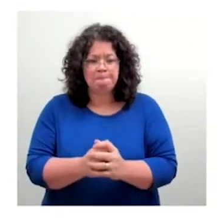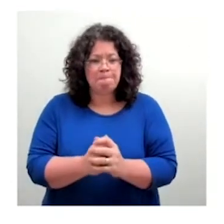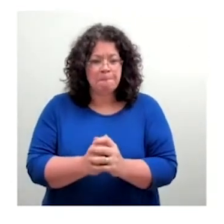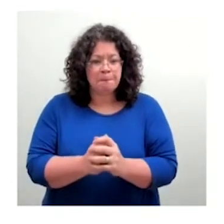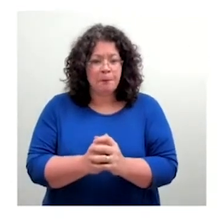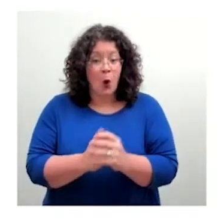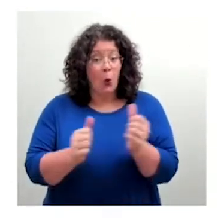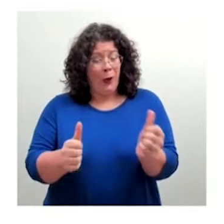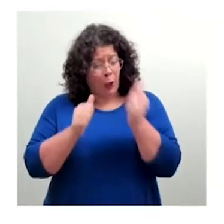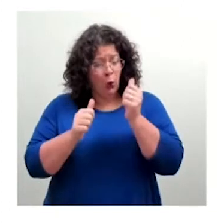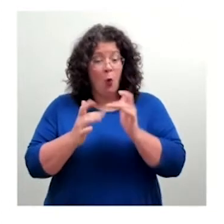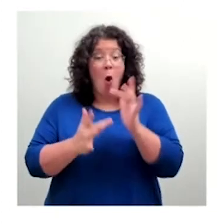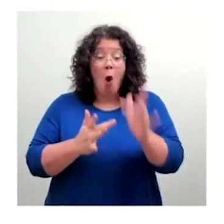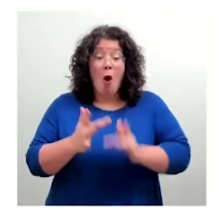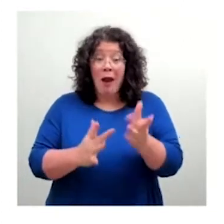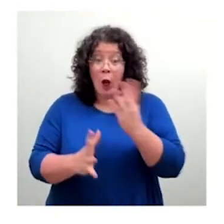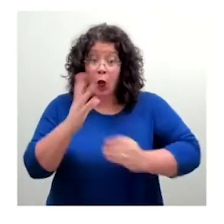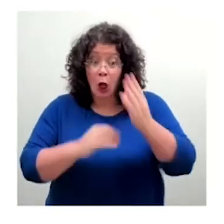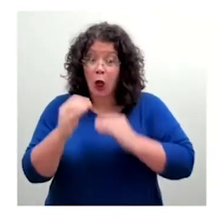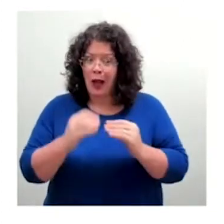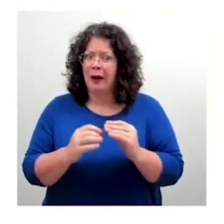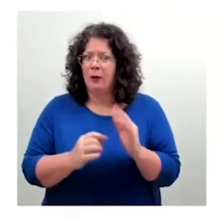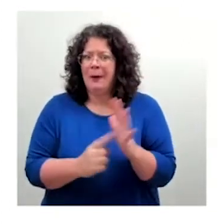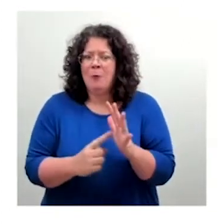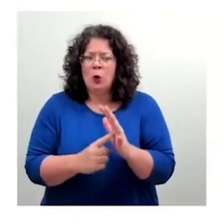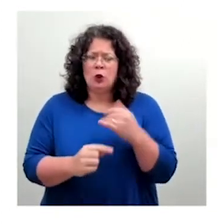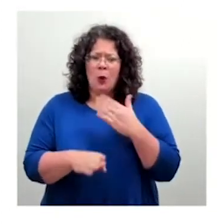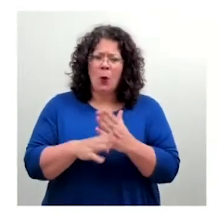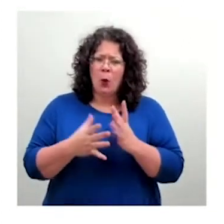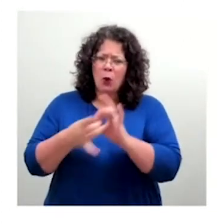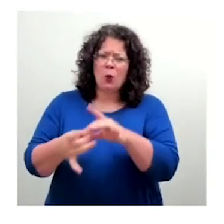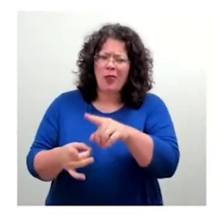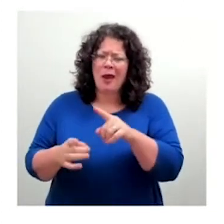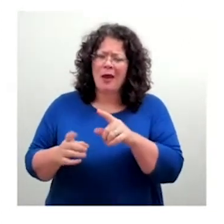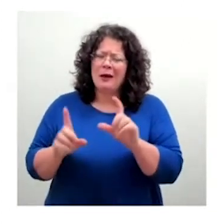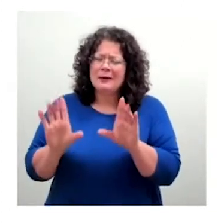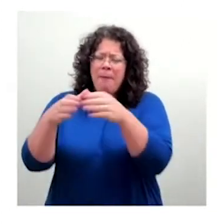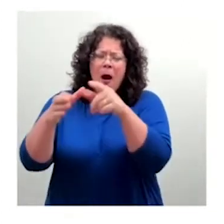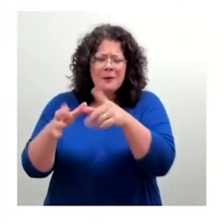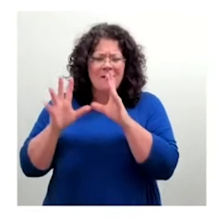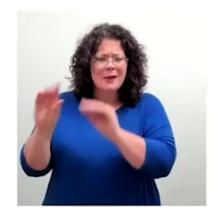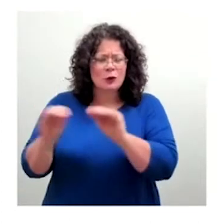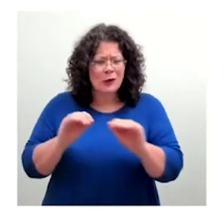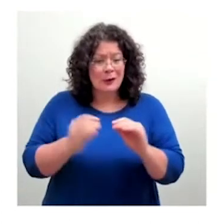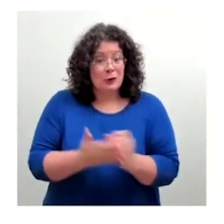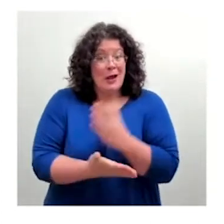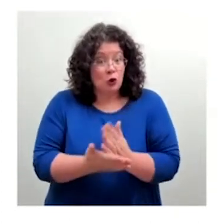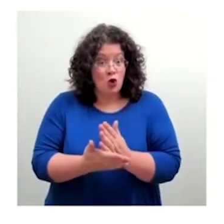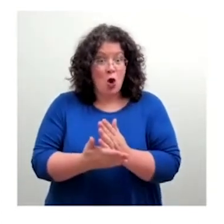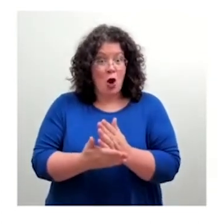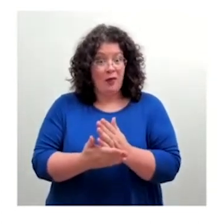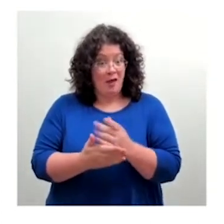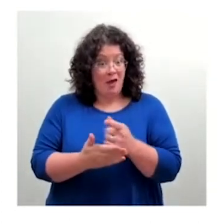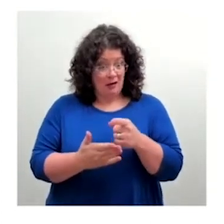with disabilities in our Department of Education, over 200,000 of them, by the way, had access to free iPads and